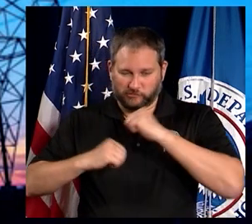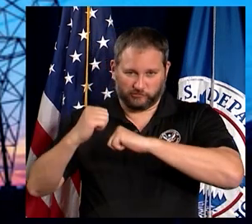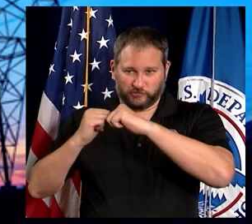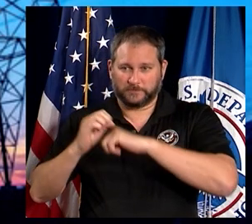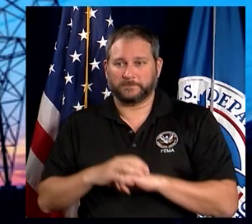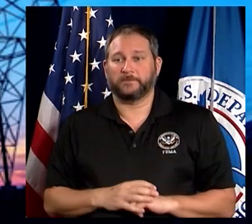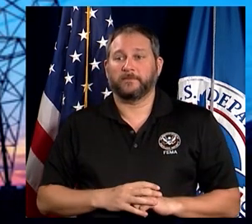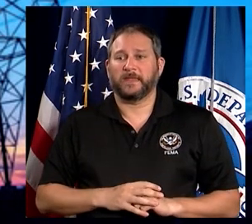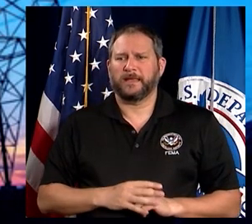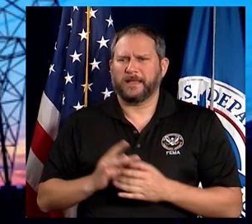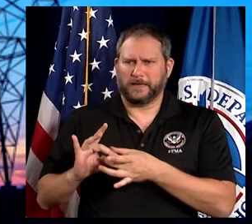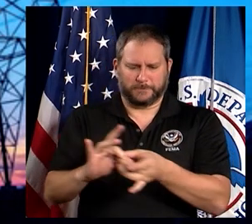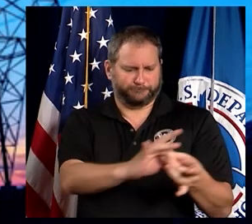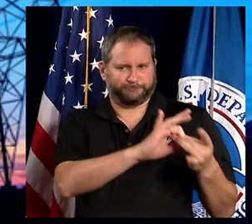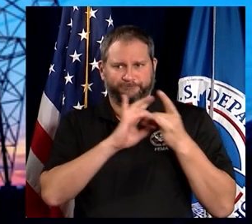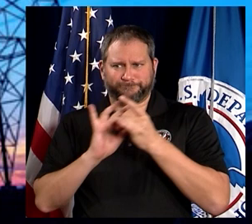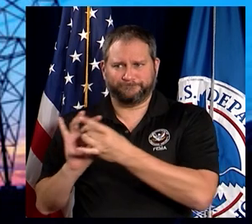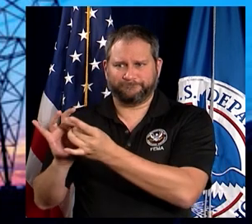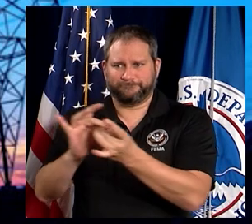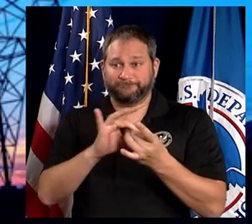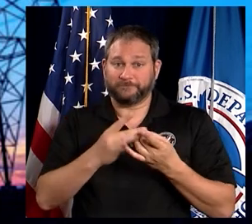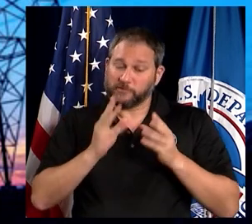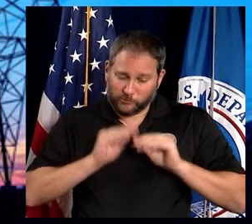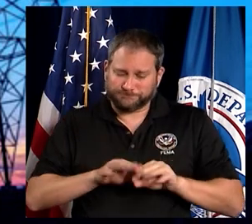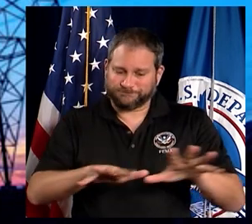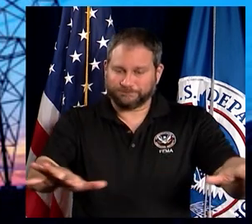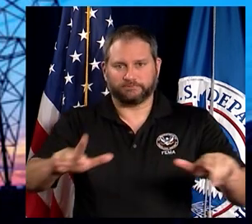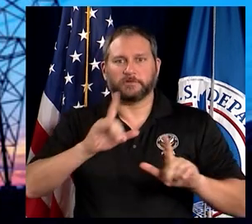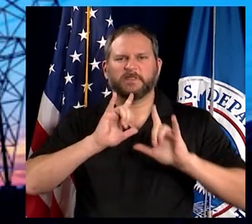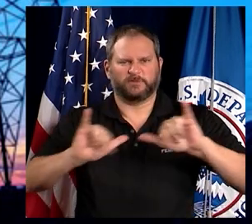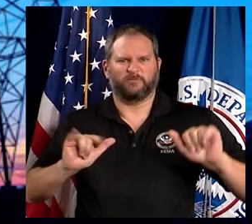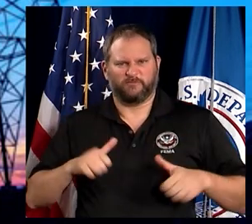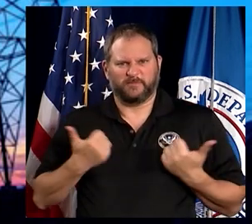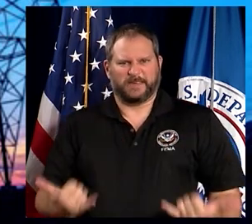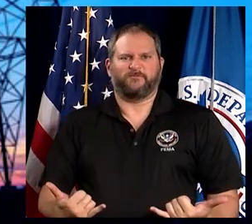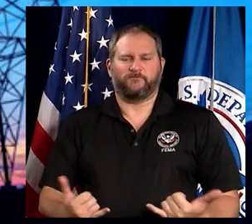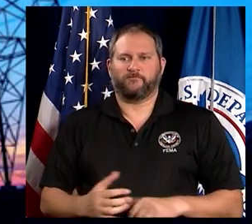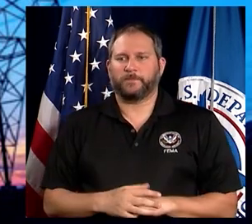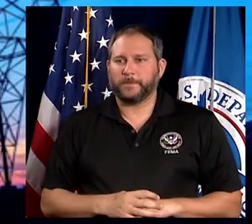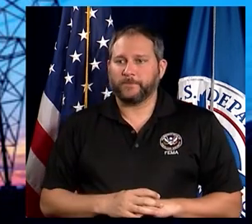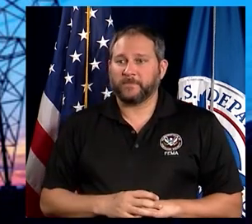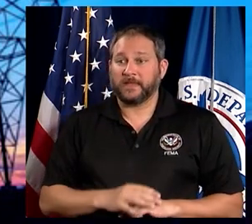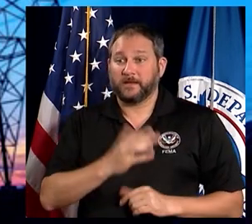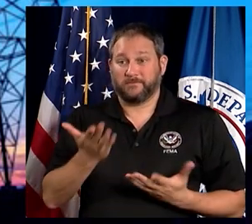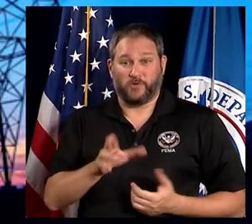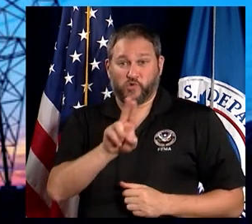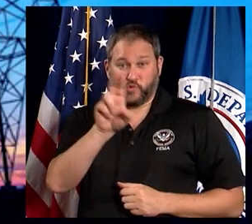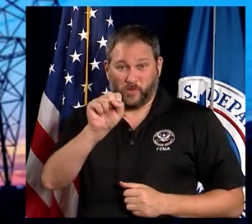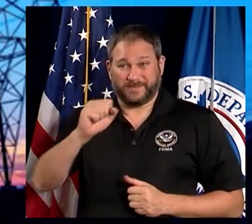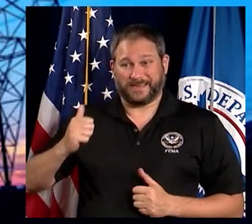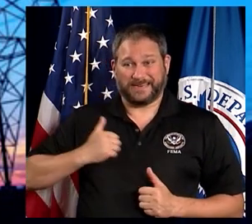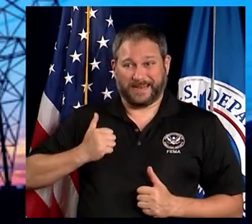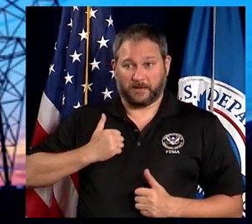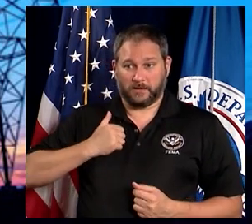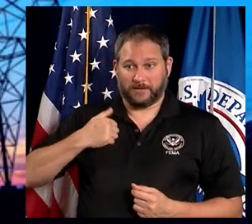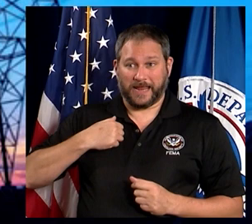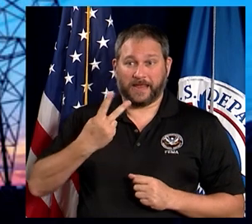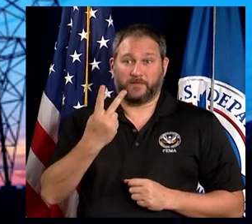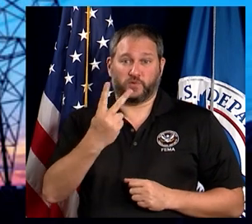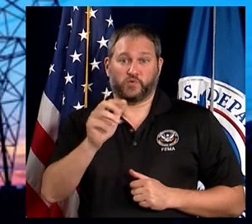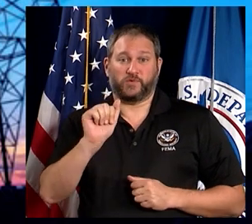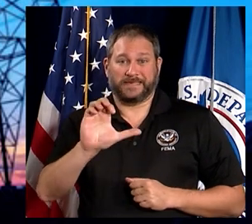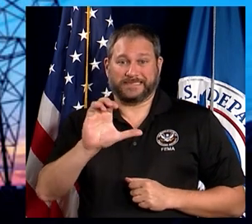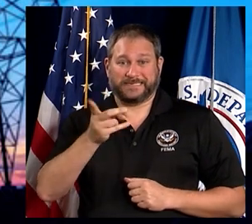deliver power in real time. The US and Canada operate 2 AC grids,